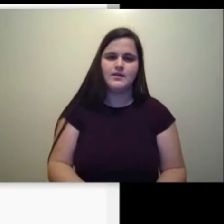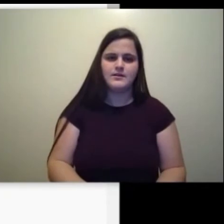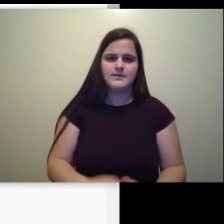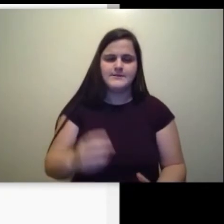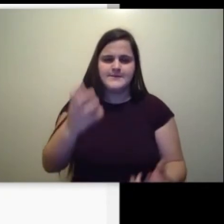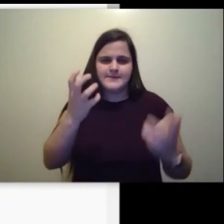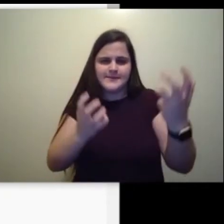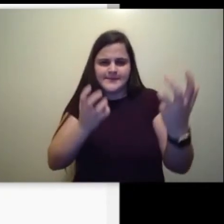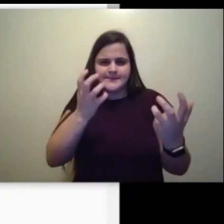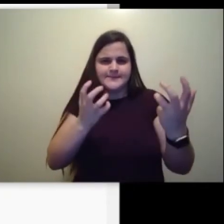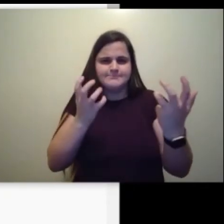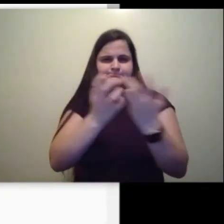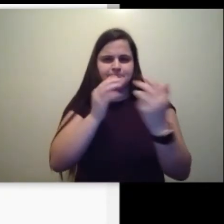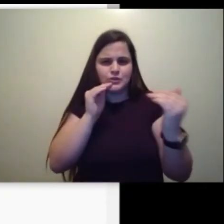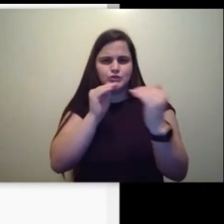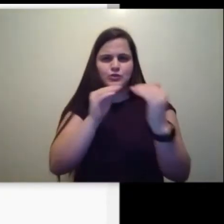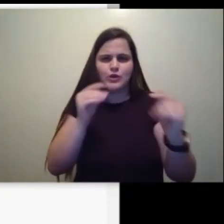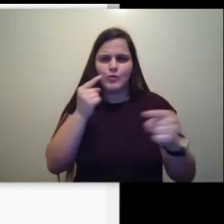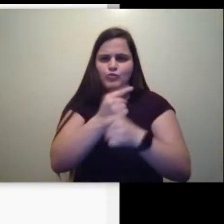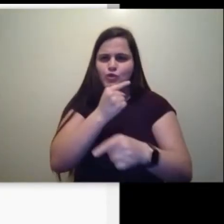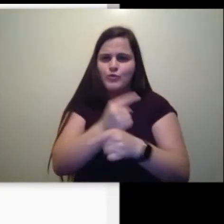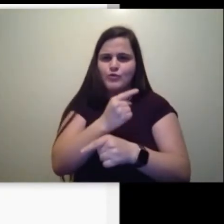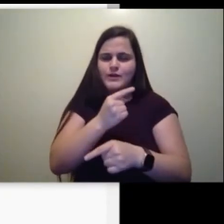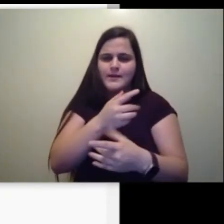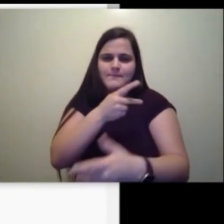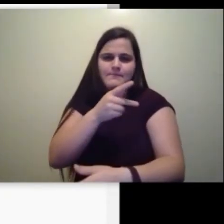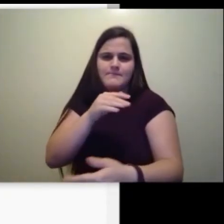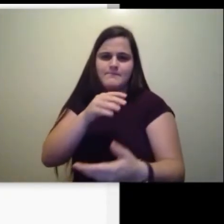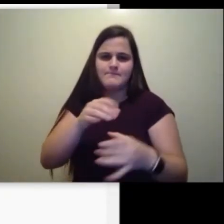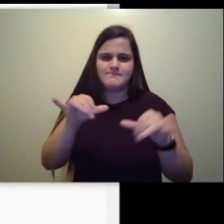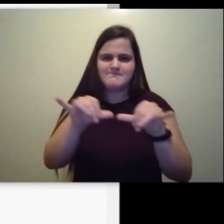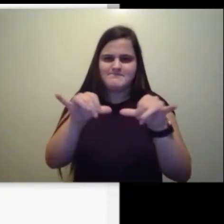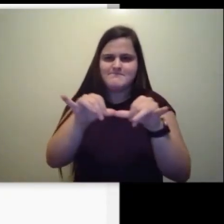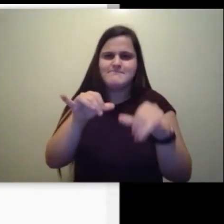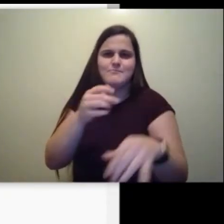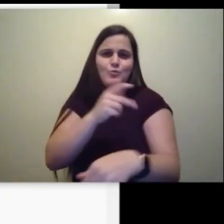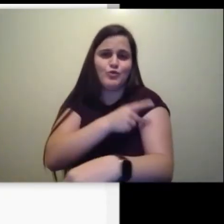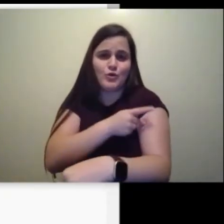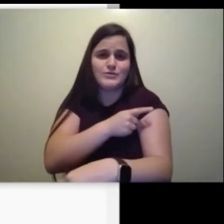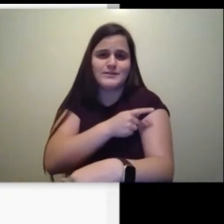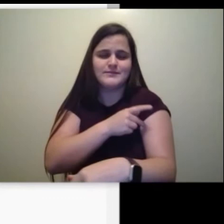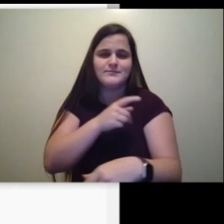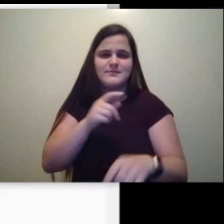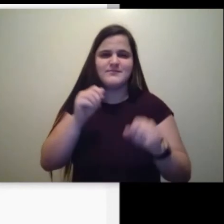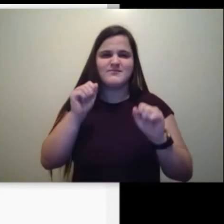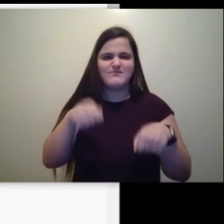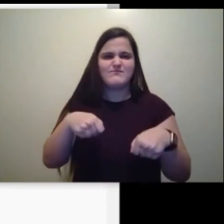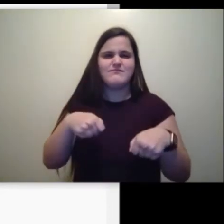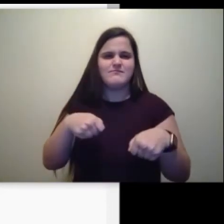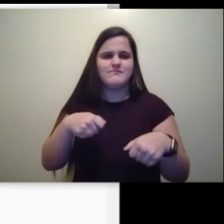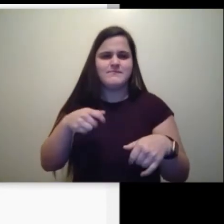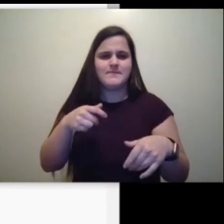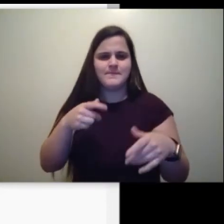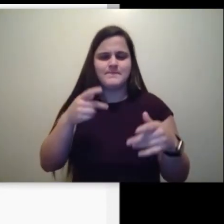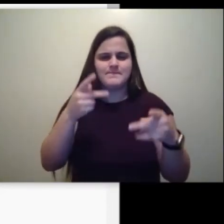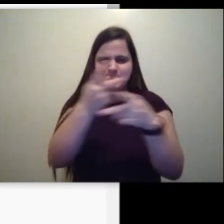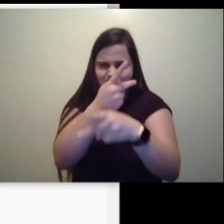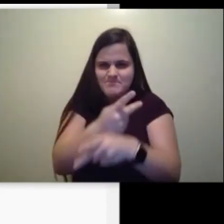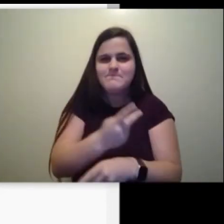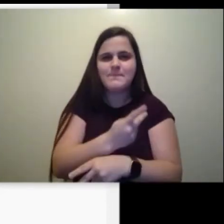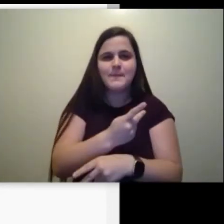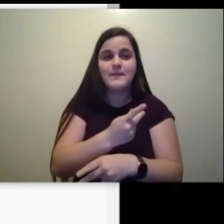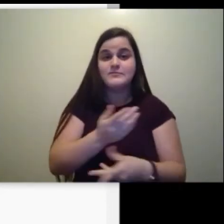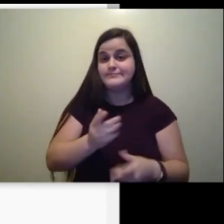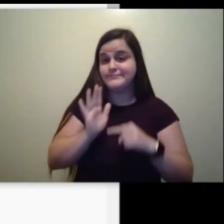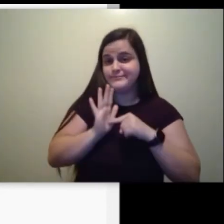protein per day can be achieved in multiple ways. For example, 1 serving of Greek yogurt with